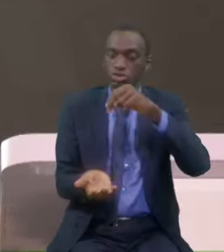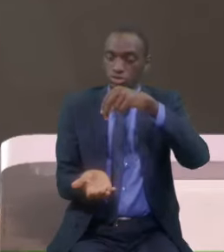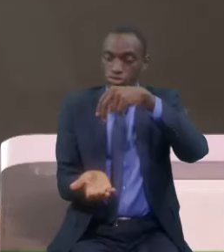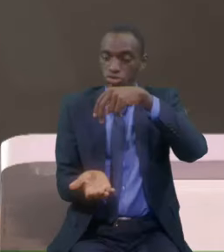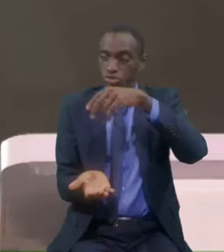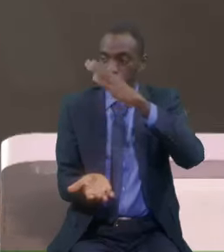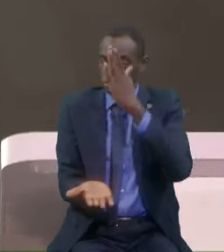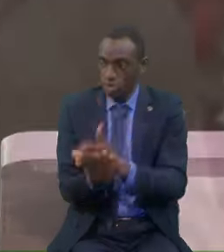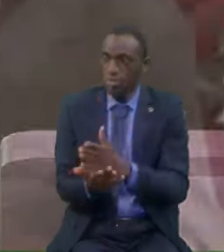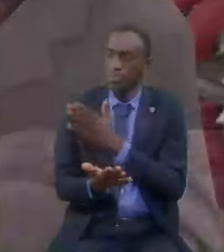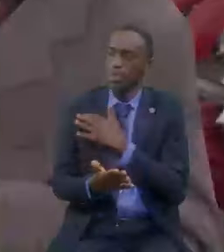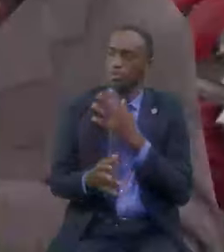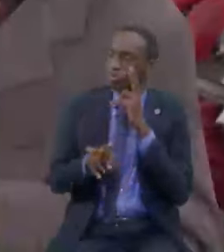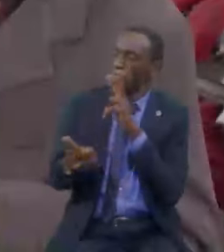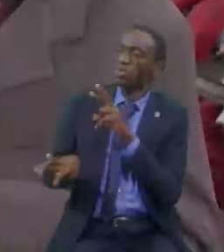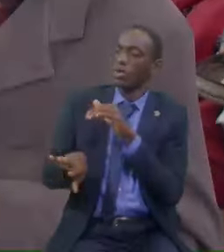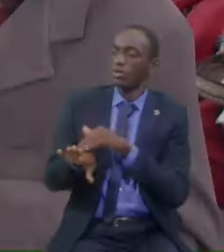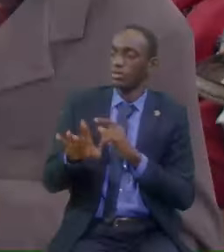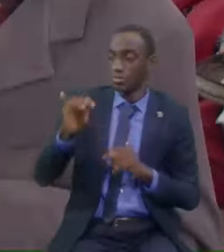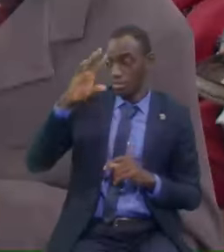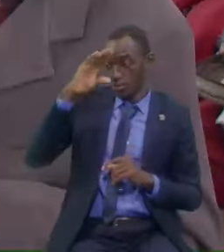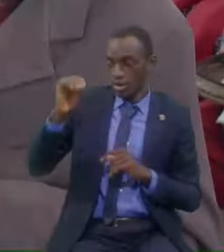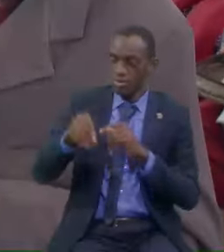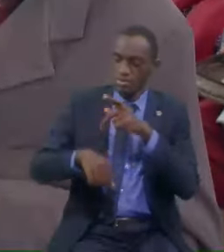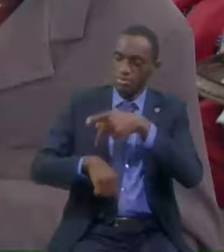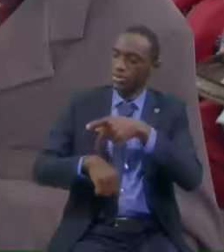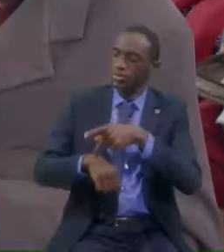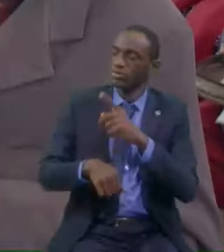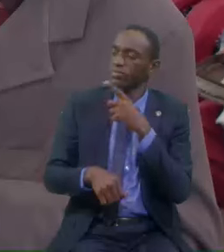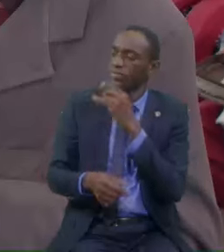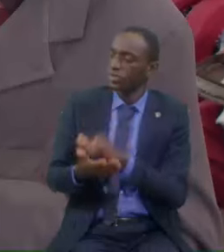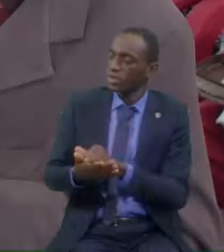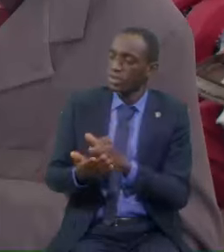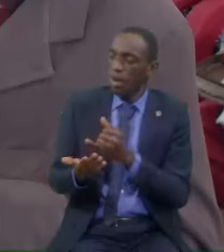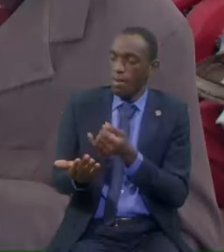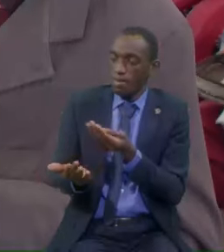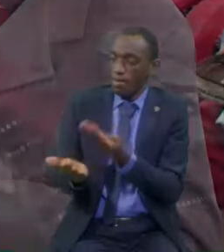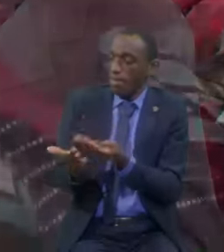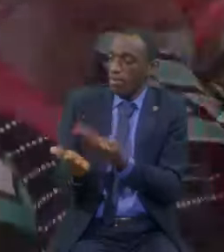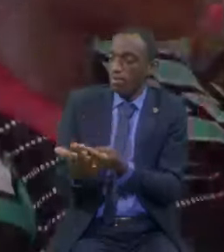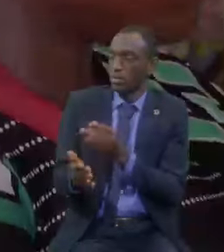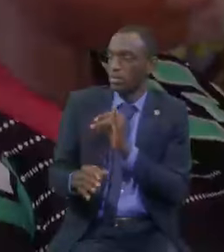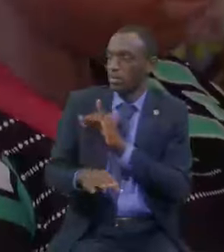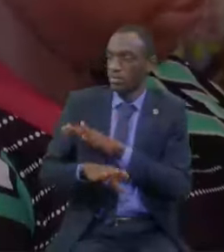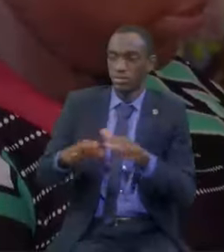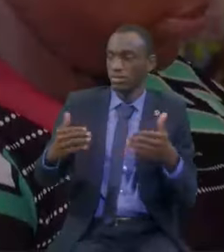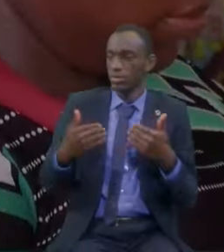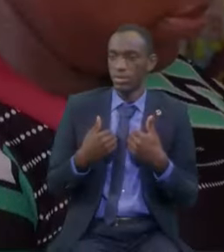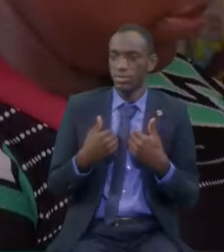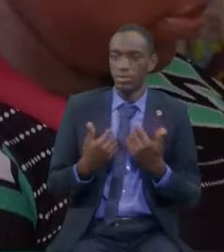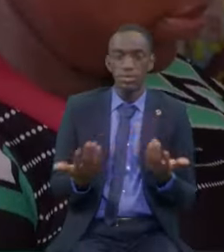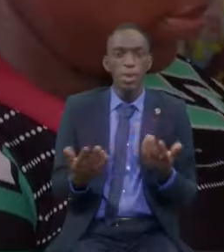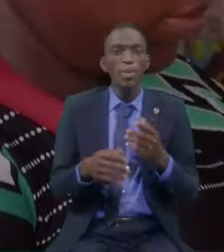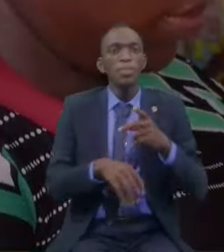said, silver and gold have I none. Peter, what are you going to do now? Are you